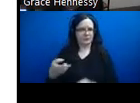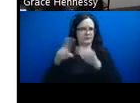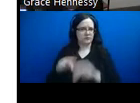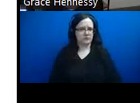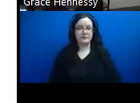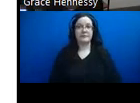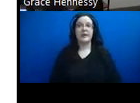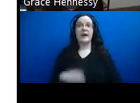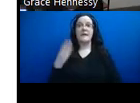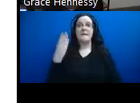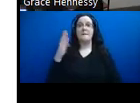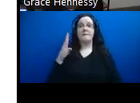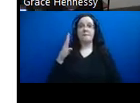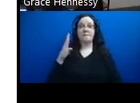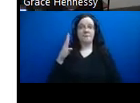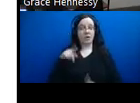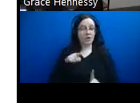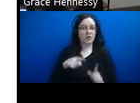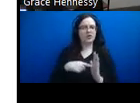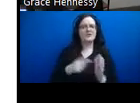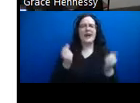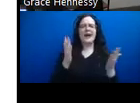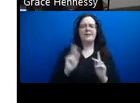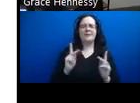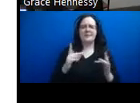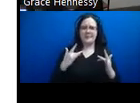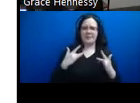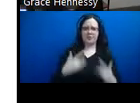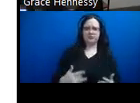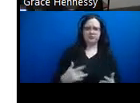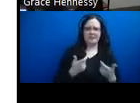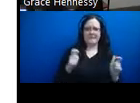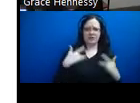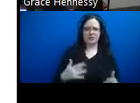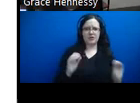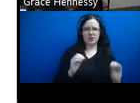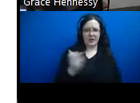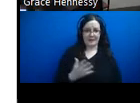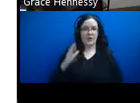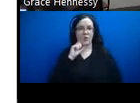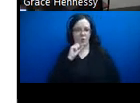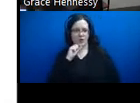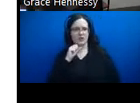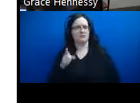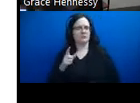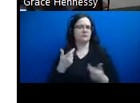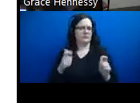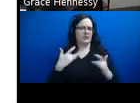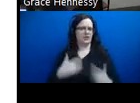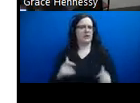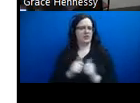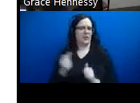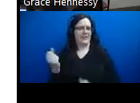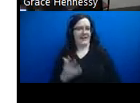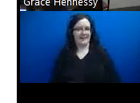number of individuals with major depression without gambling disorder. Orange bar is major depression with gambling disorder. And there were higher percentages in